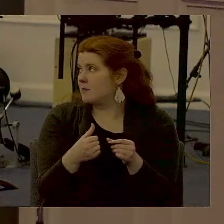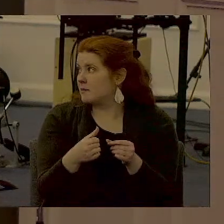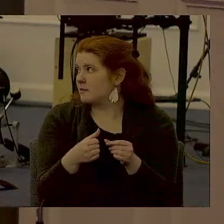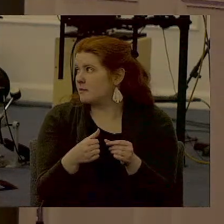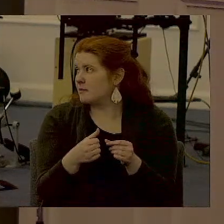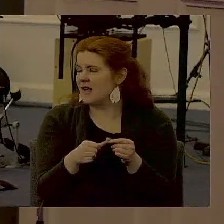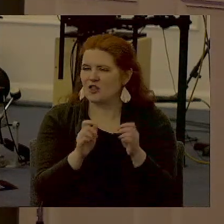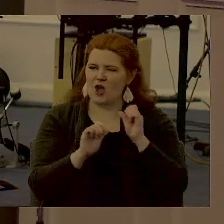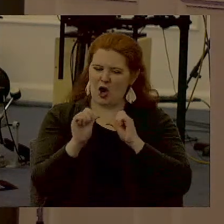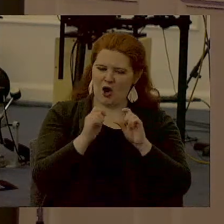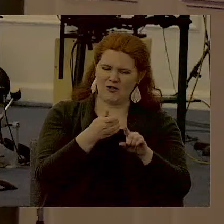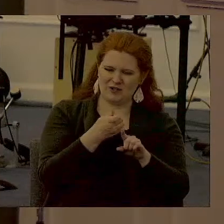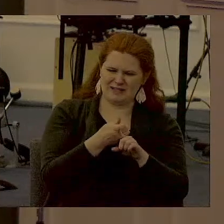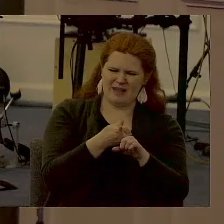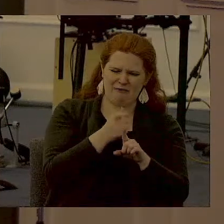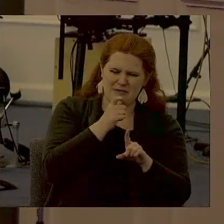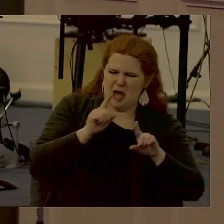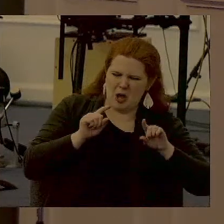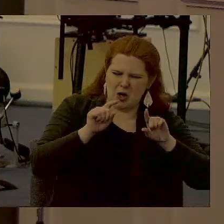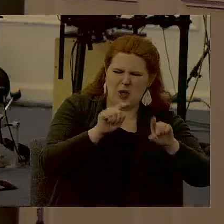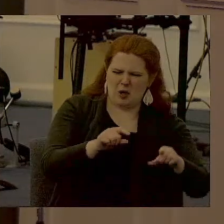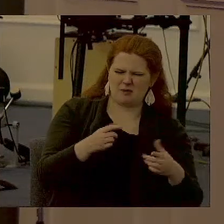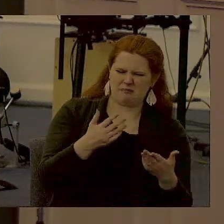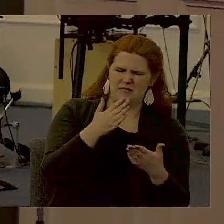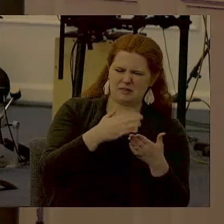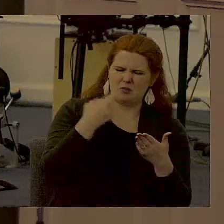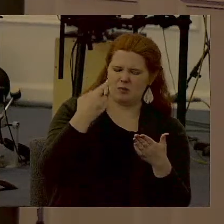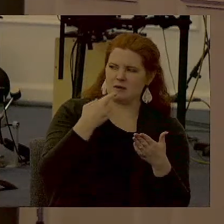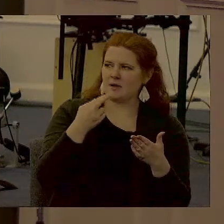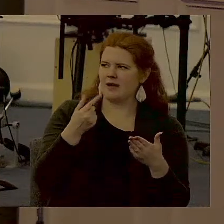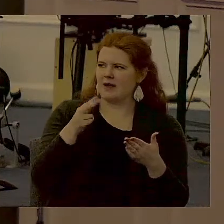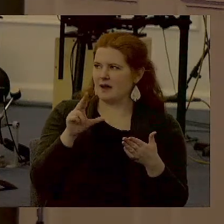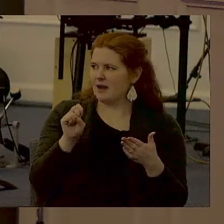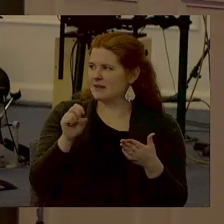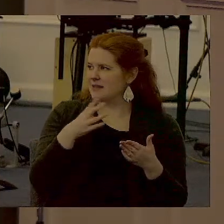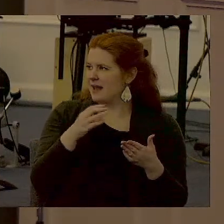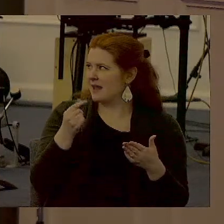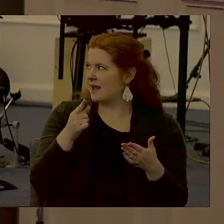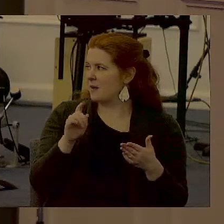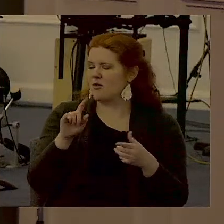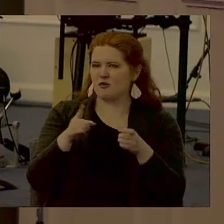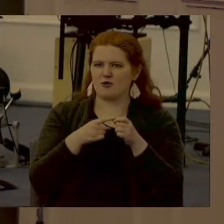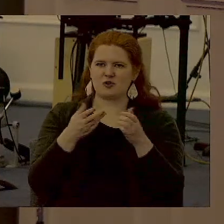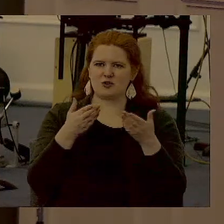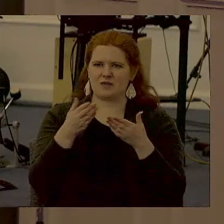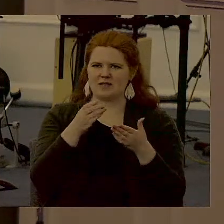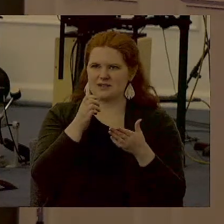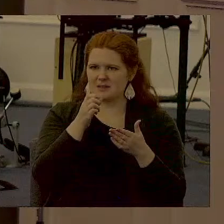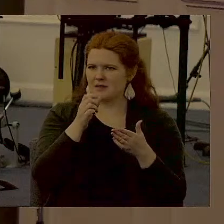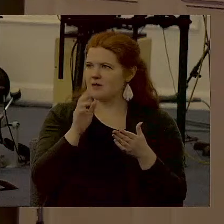didn't go to the concert for some reason. Gus and Gabe are not in here, and they were in the first service, so I'll